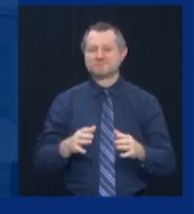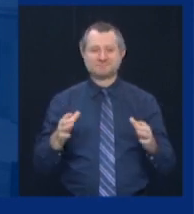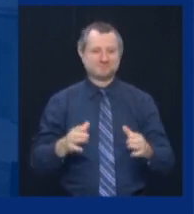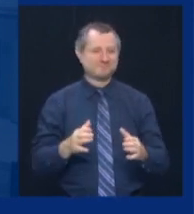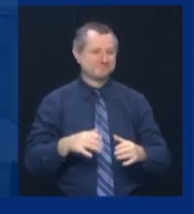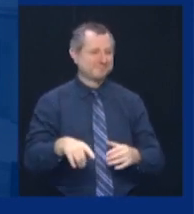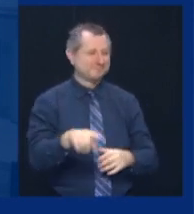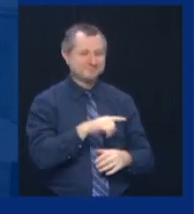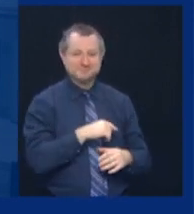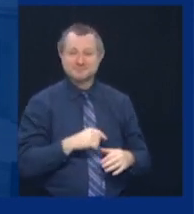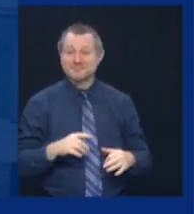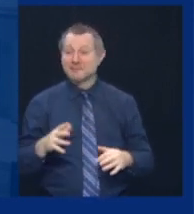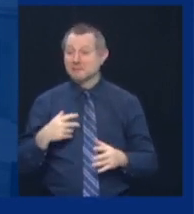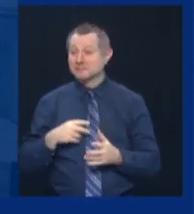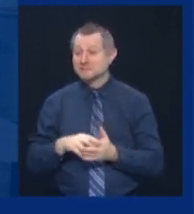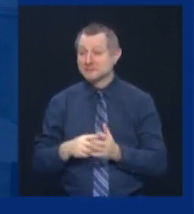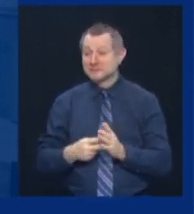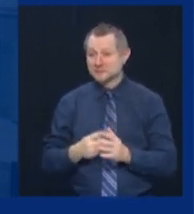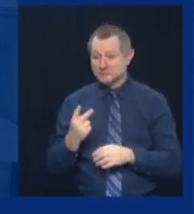up in 2 days